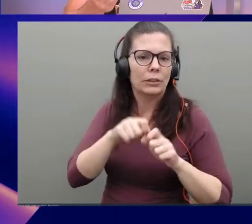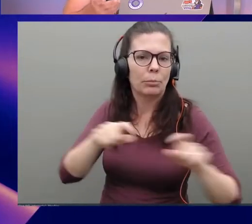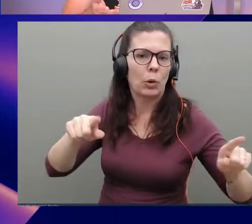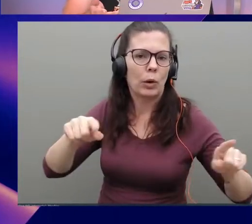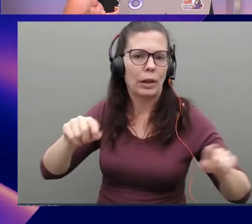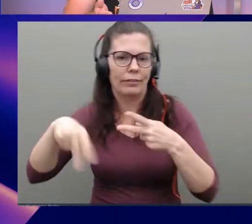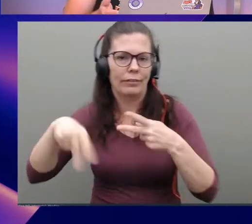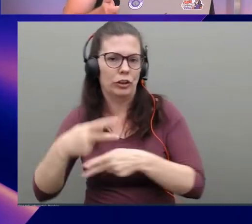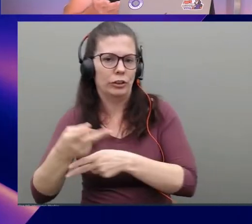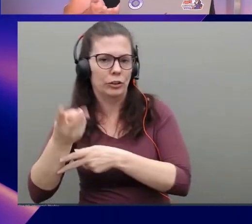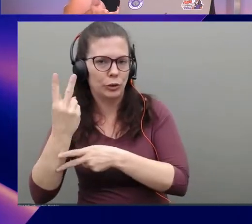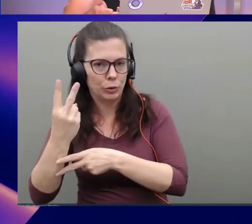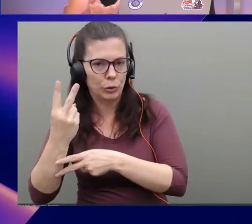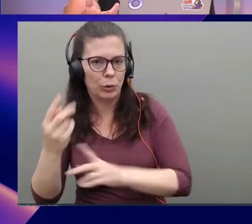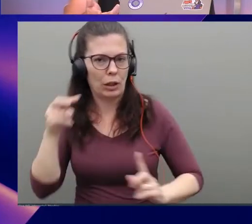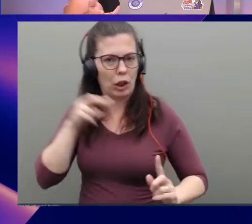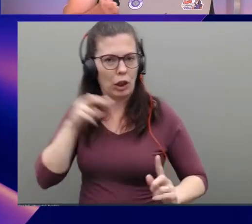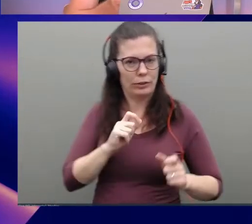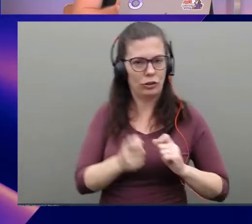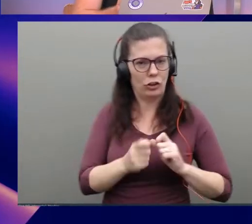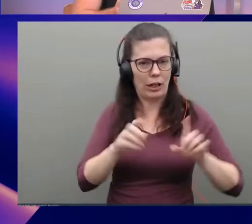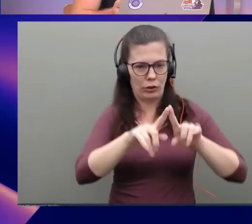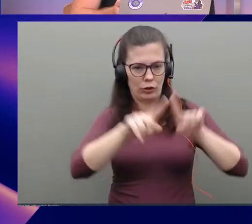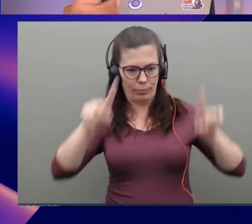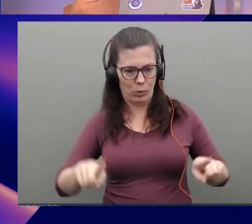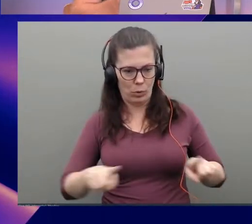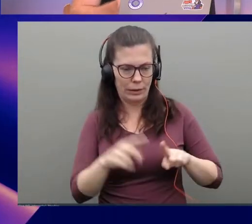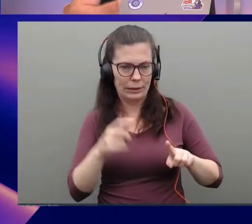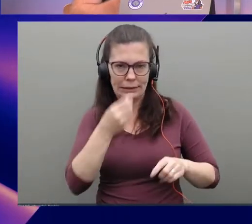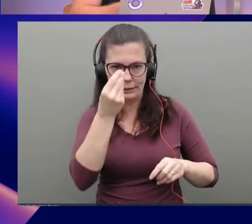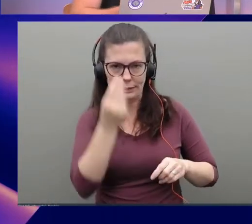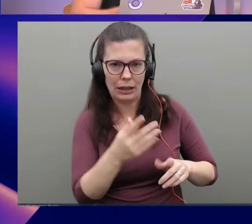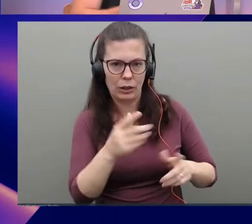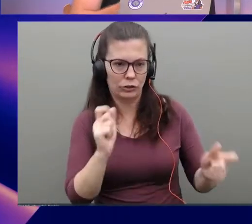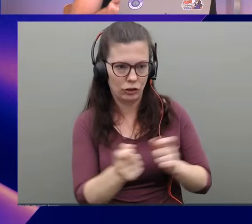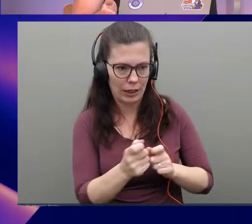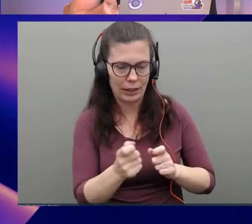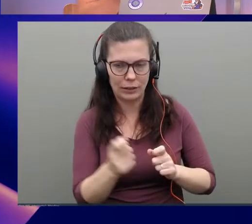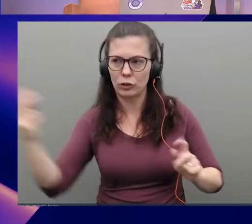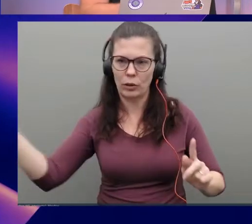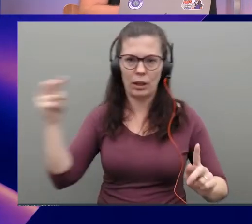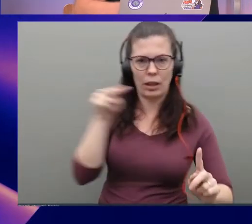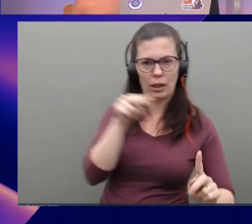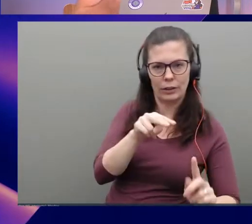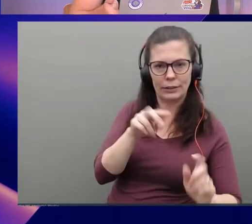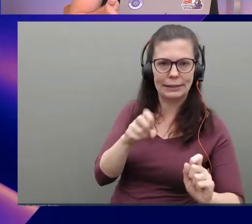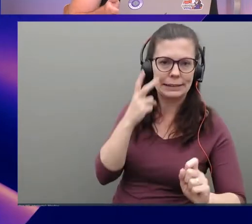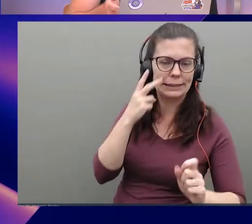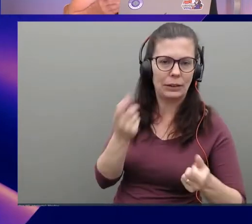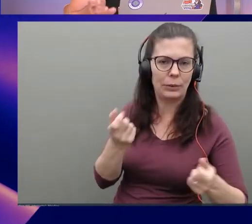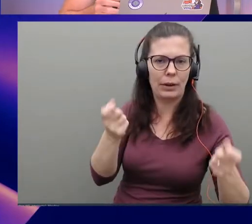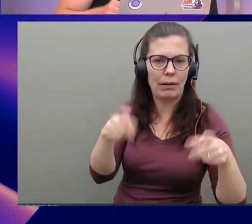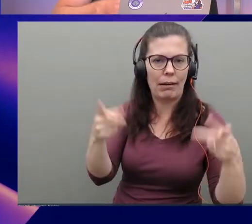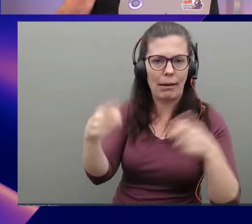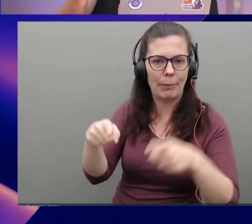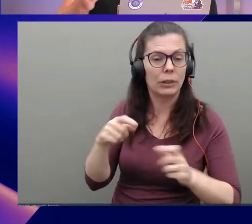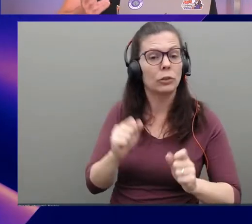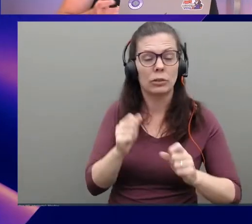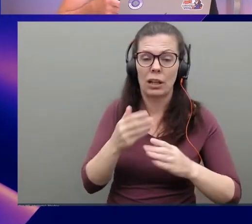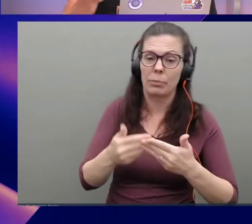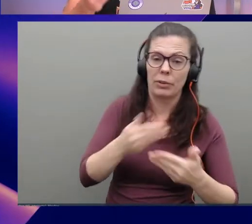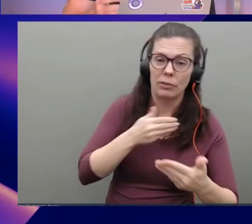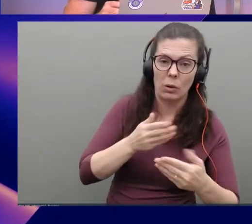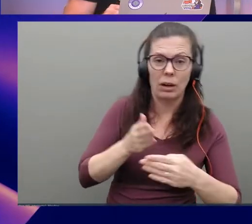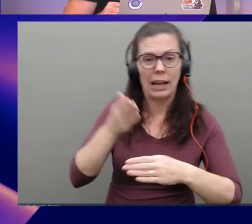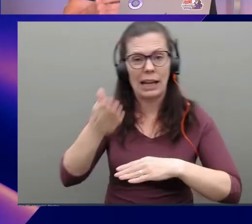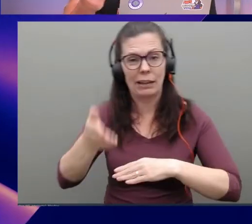I need to go to my change board and tell them what's going to change. So they can come here and see exactly what's going to happen. You can do this before the change or after the change or a week